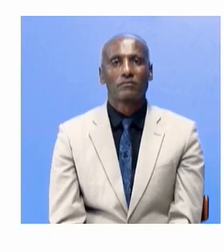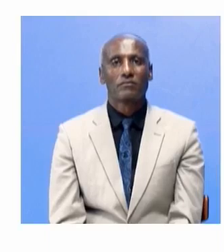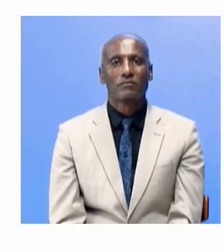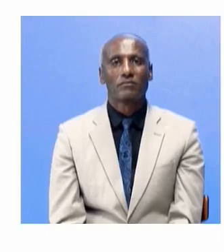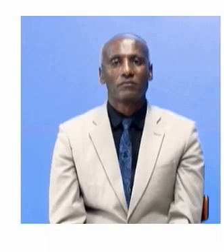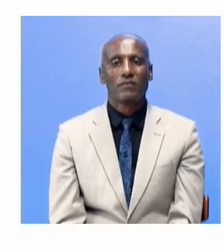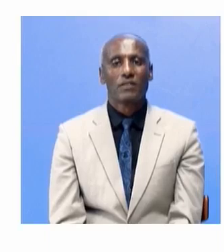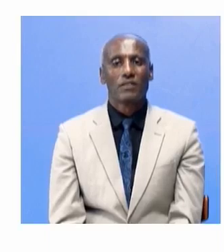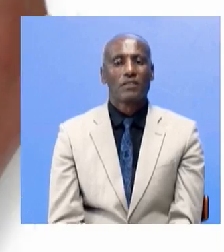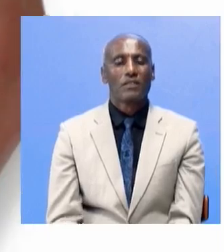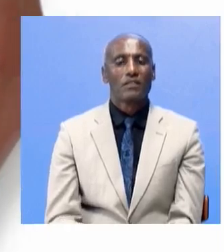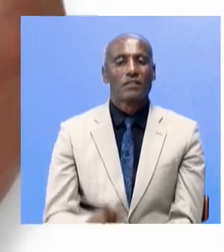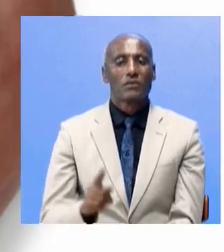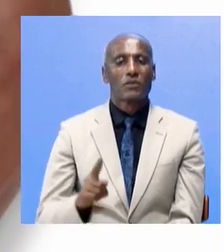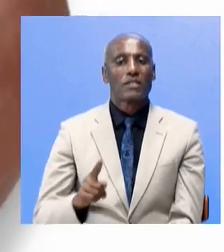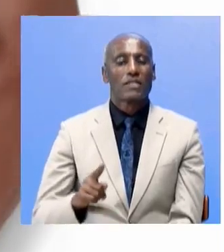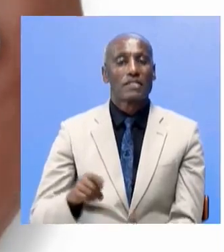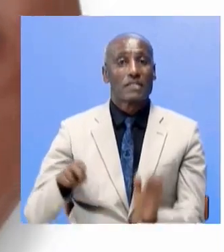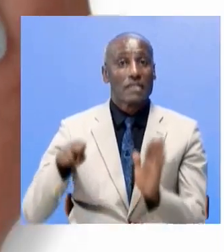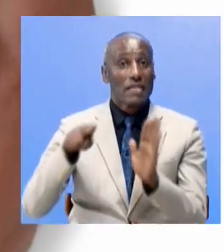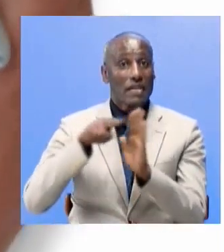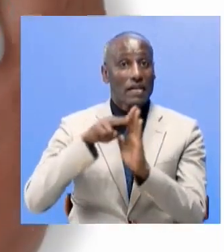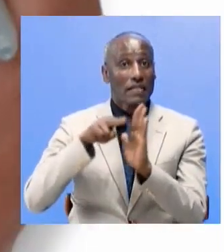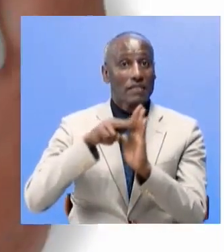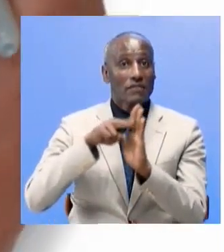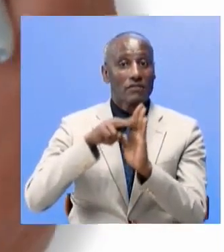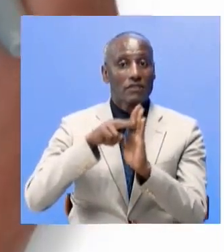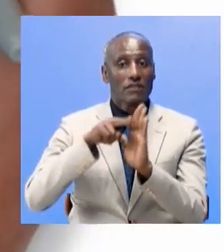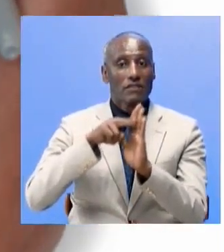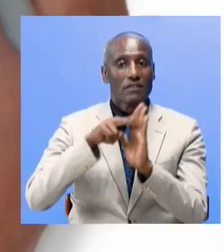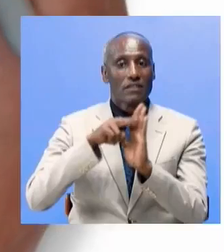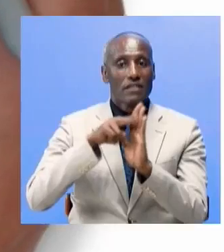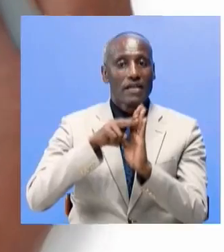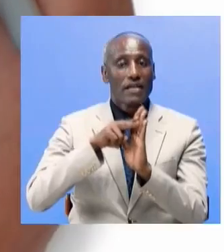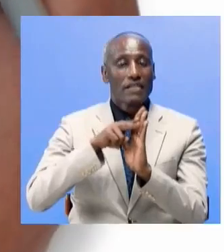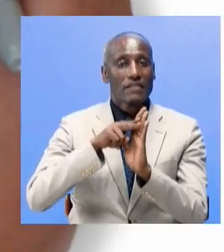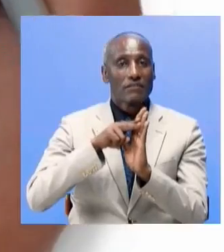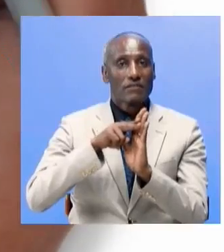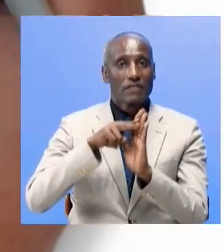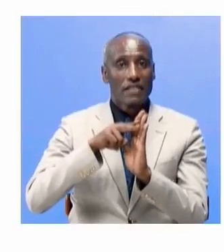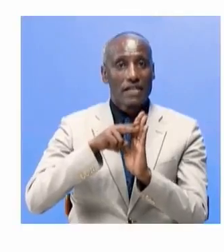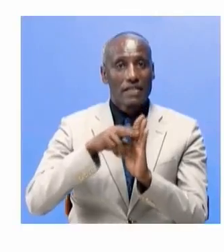This one is negative. Don't forget, negative sentence.